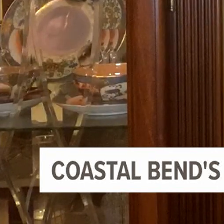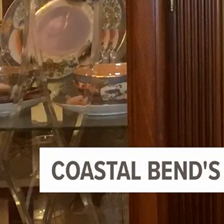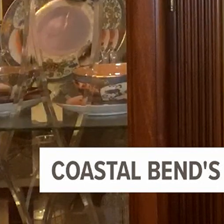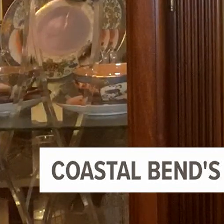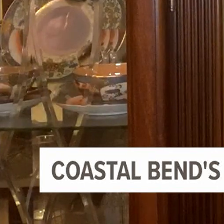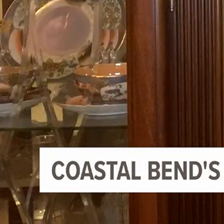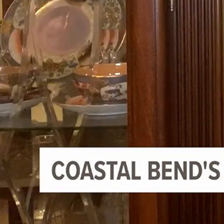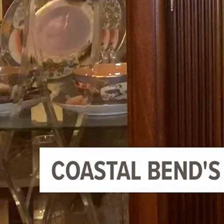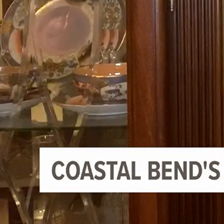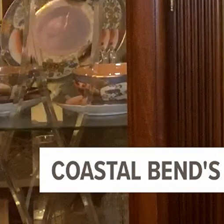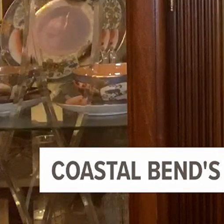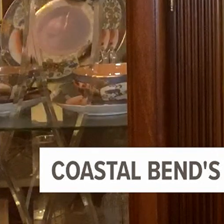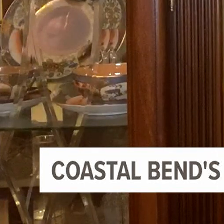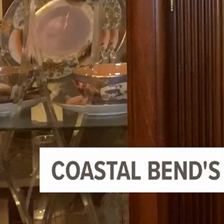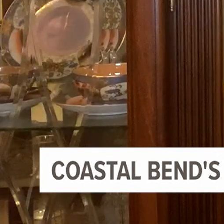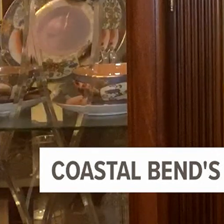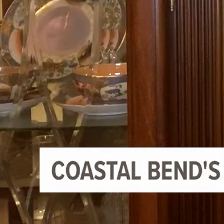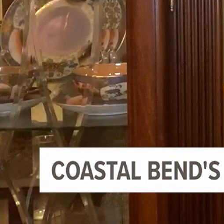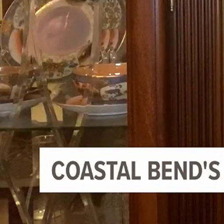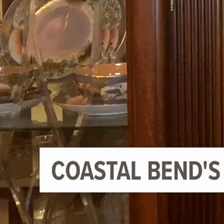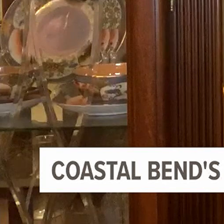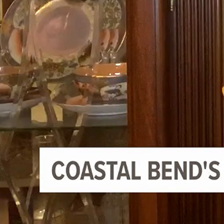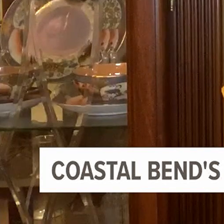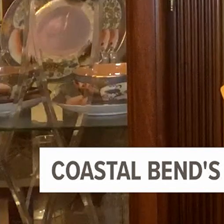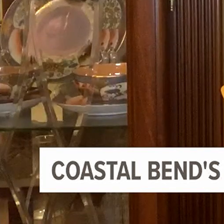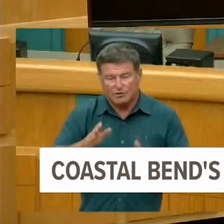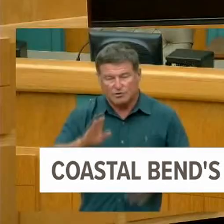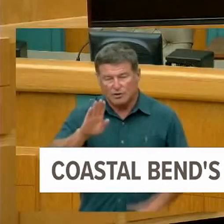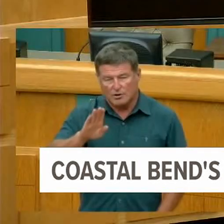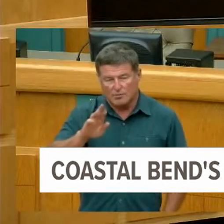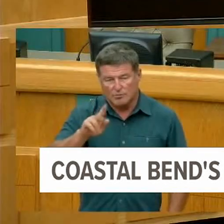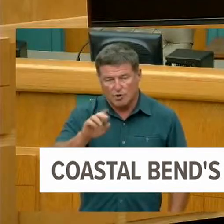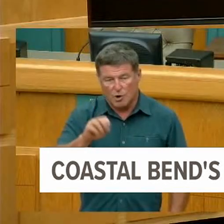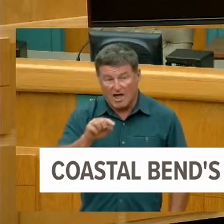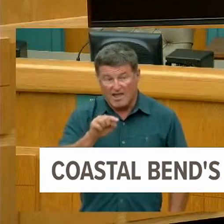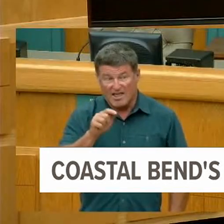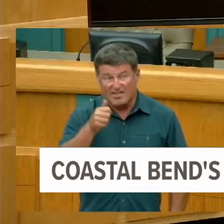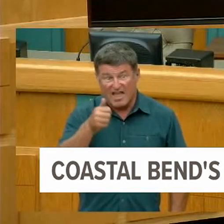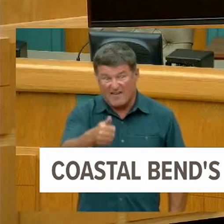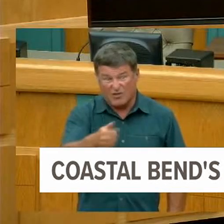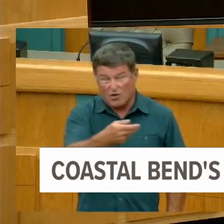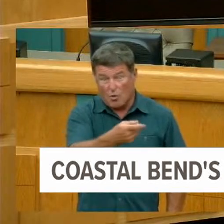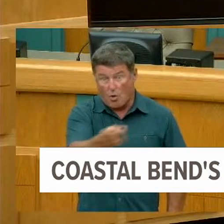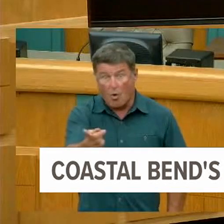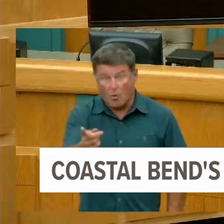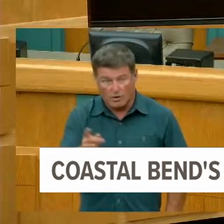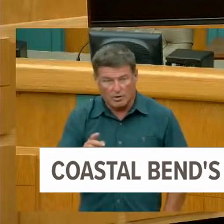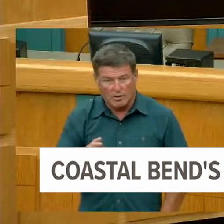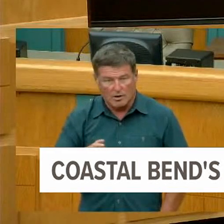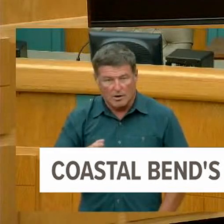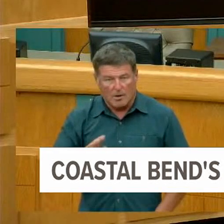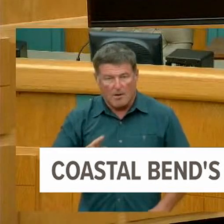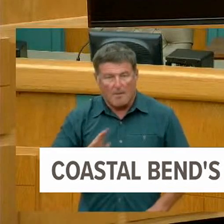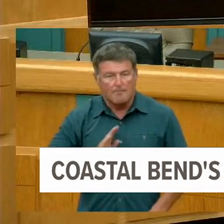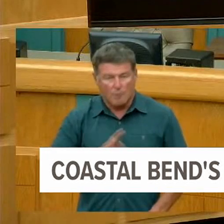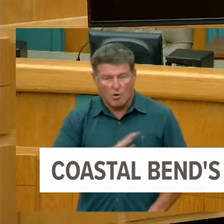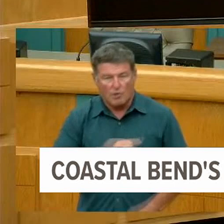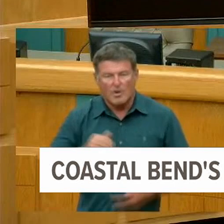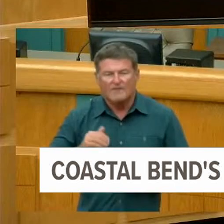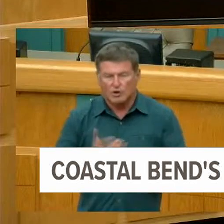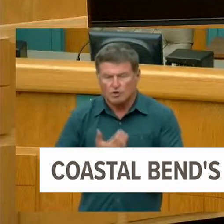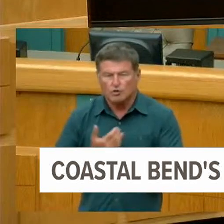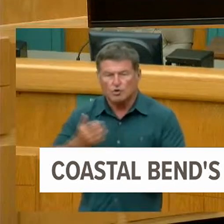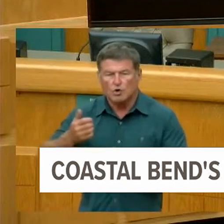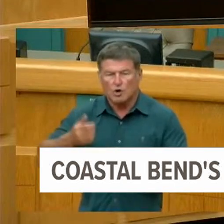City Manager Peter Zanoni says should not be happening right now. During today's City County Public Health District daily briefing,